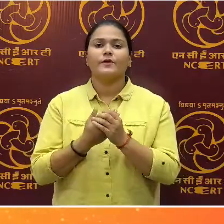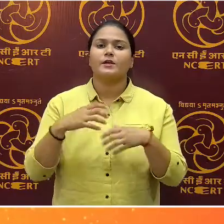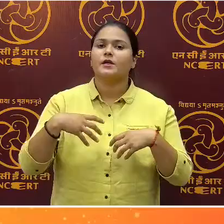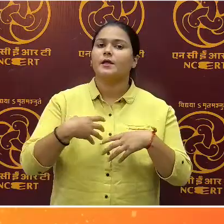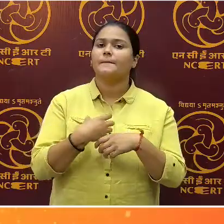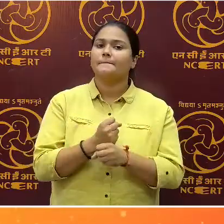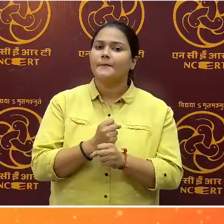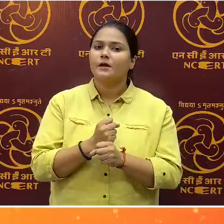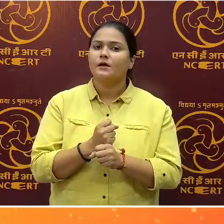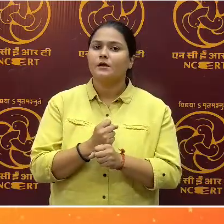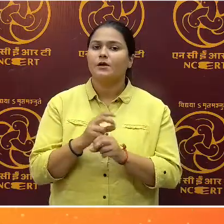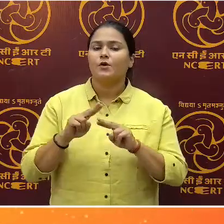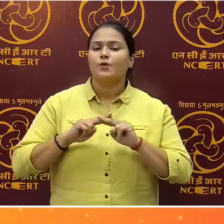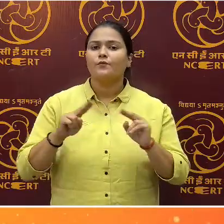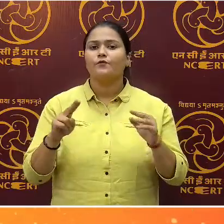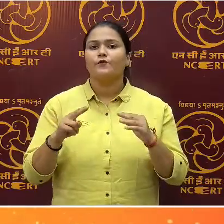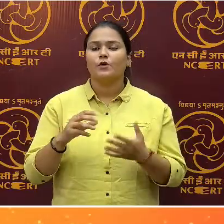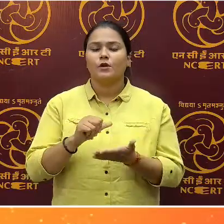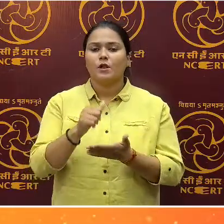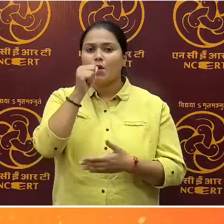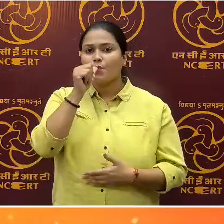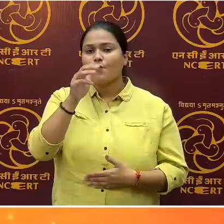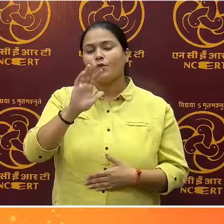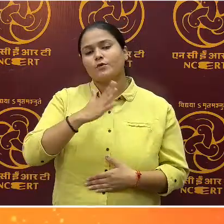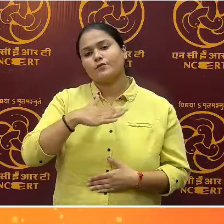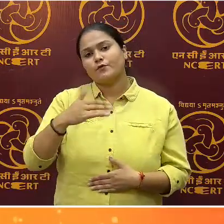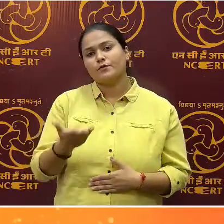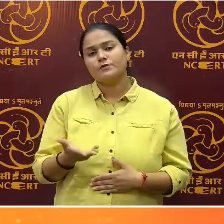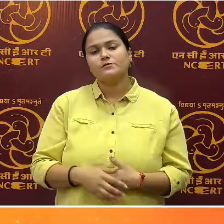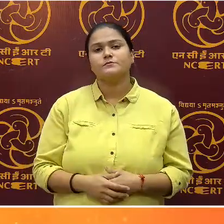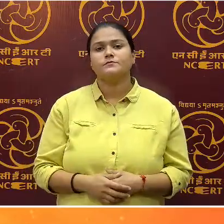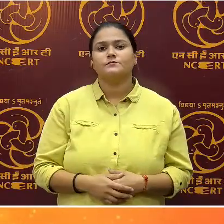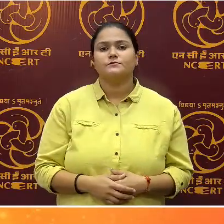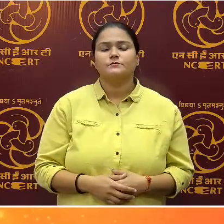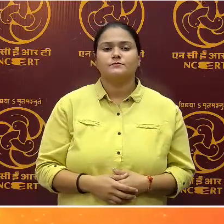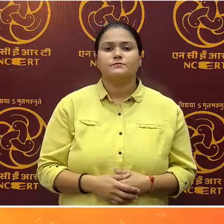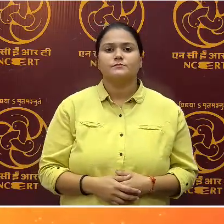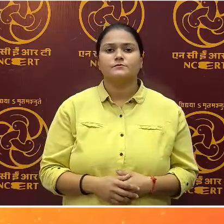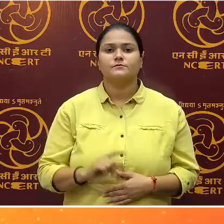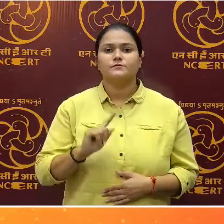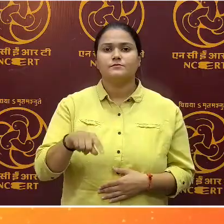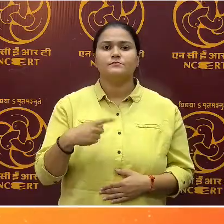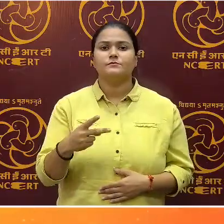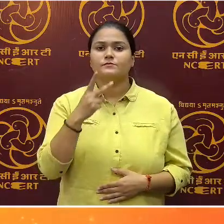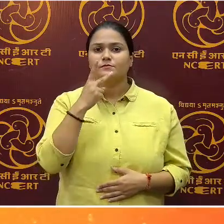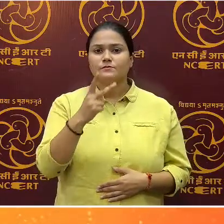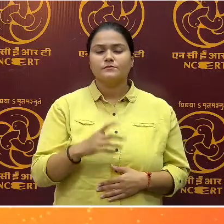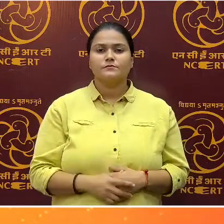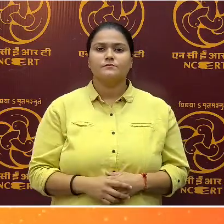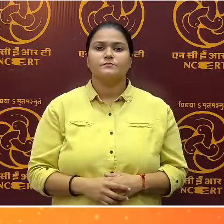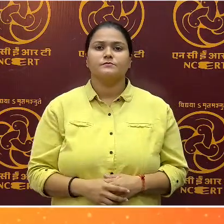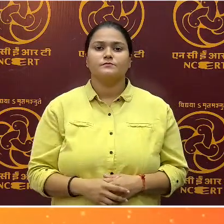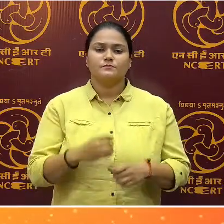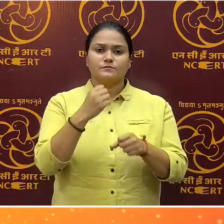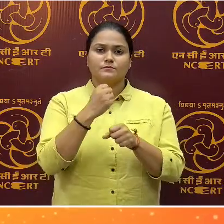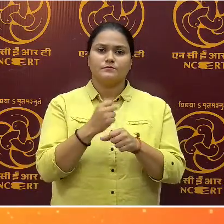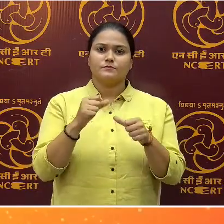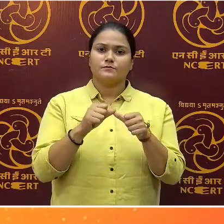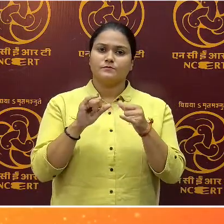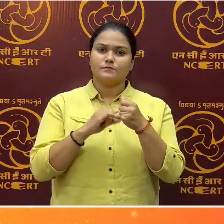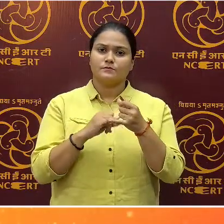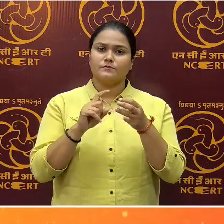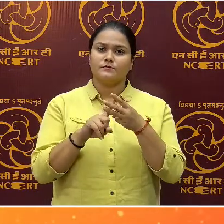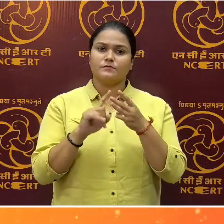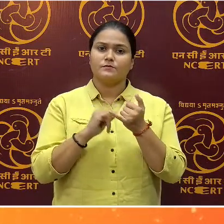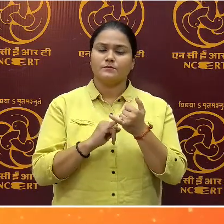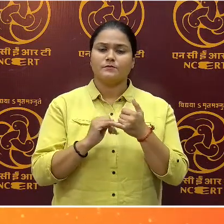full water to hungry water. Okay. Yes, clear. Now next we have solubility of gases, right? We have seen